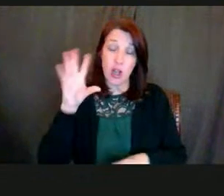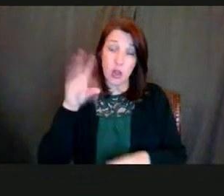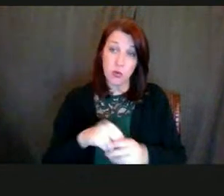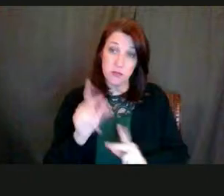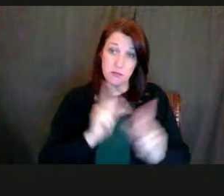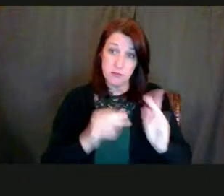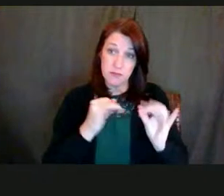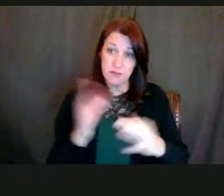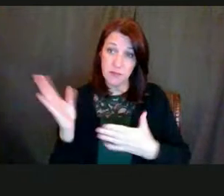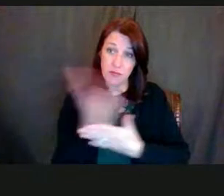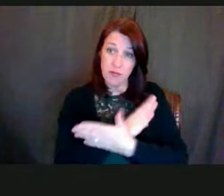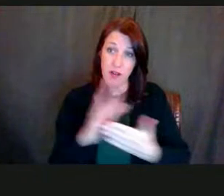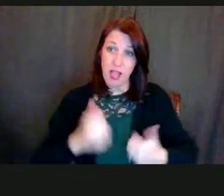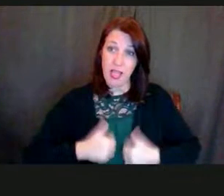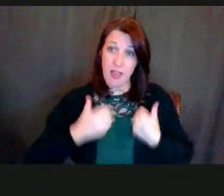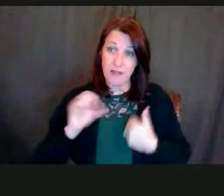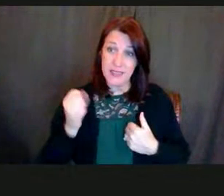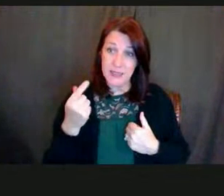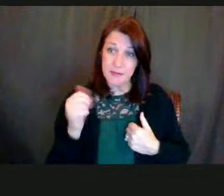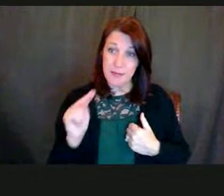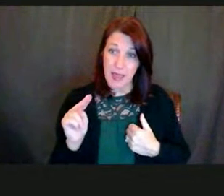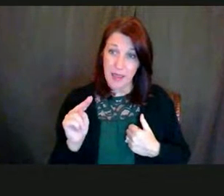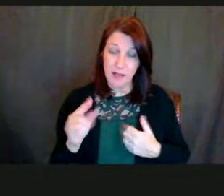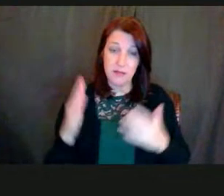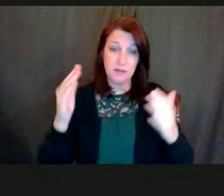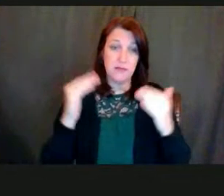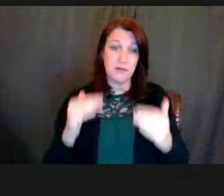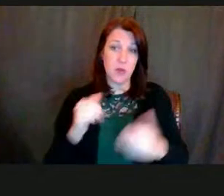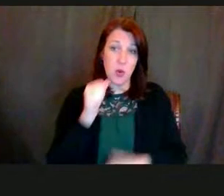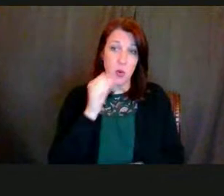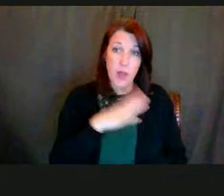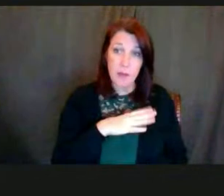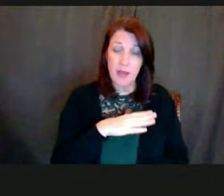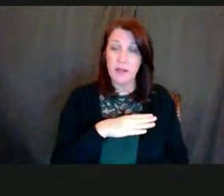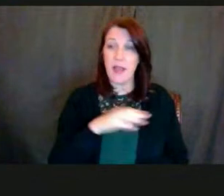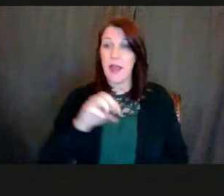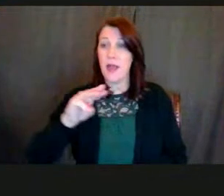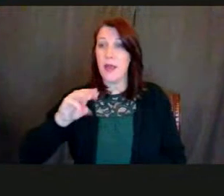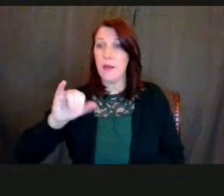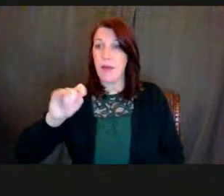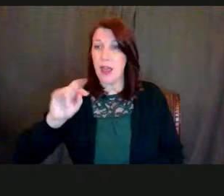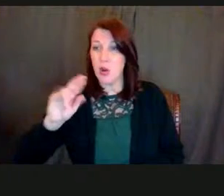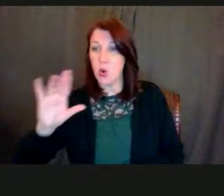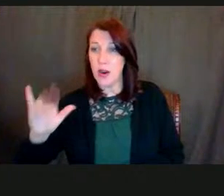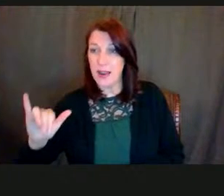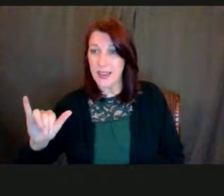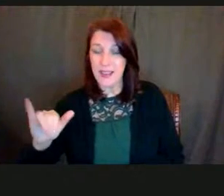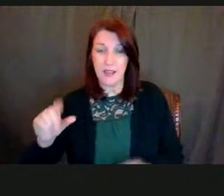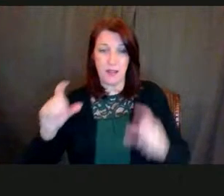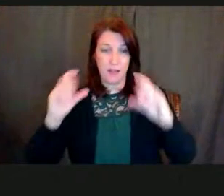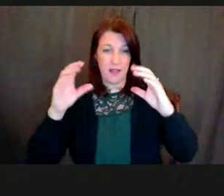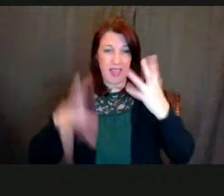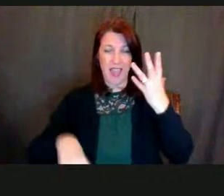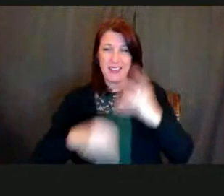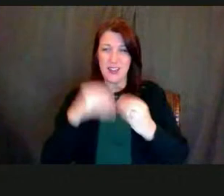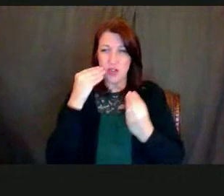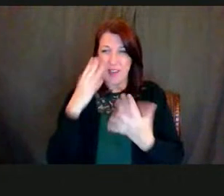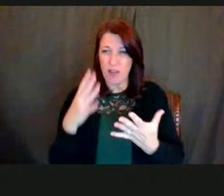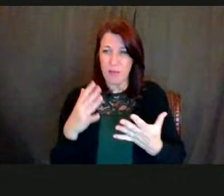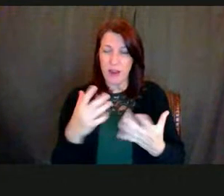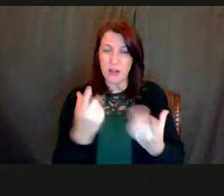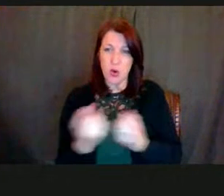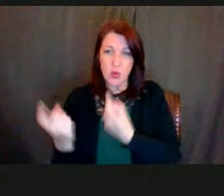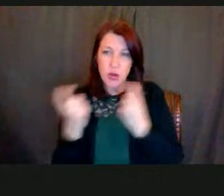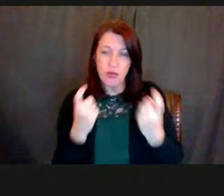individuals across the lifespan, plans for inclusion of women and minorities, and then some additional information related to recruitment and your